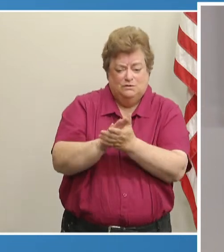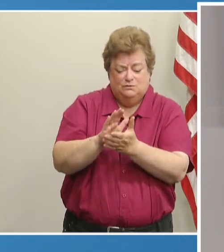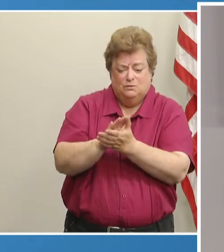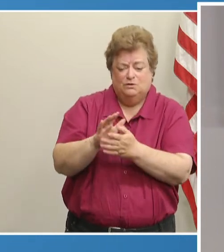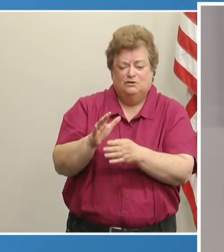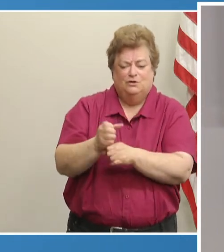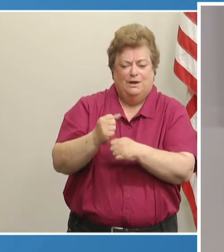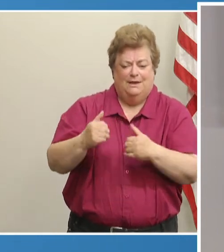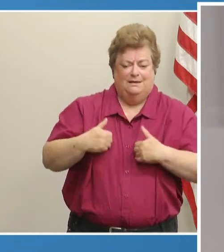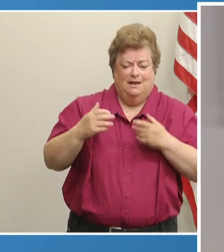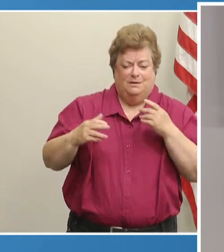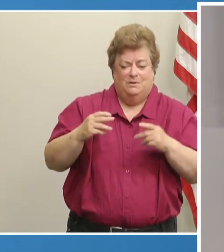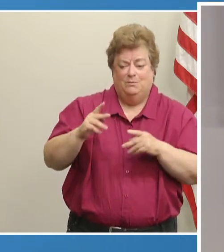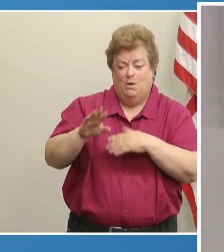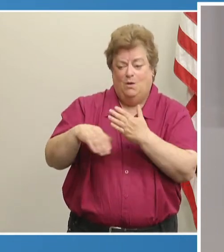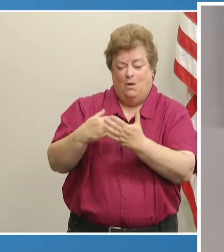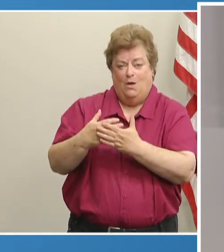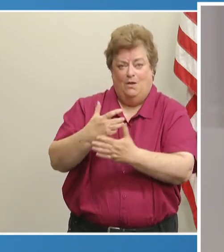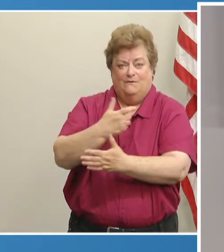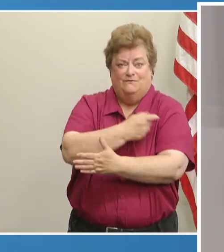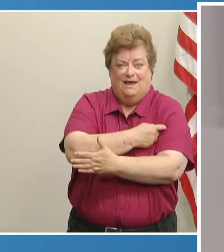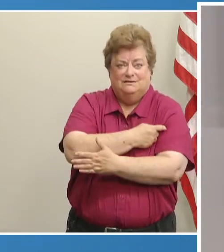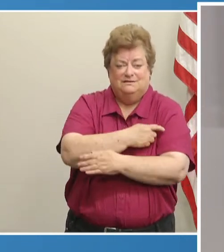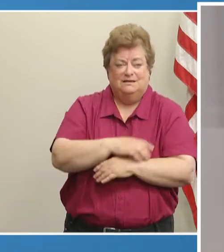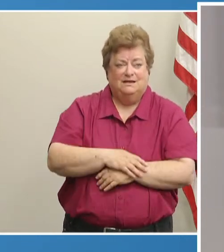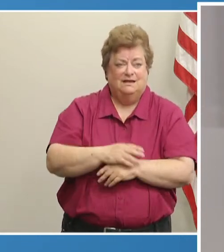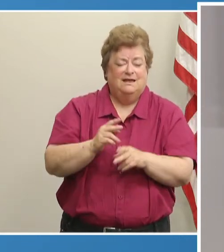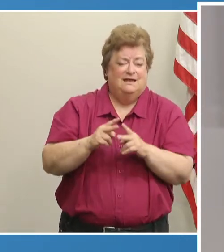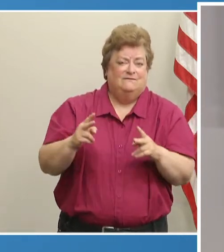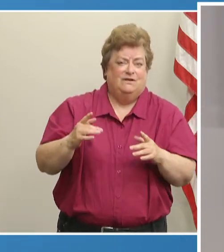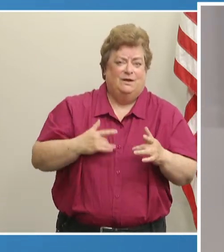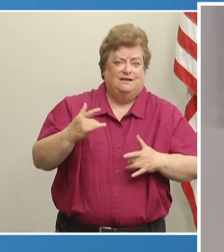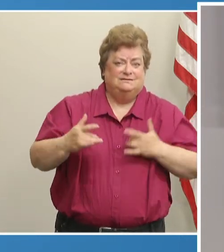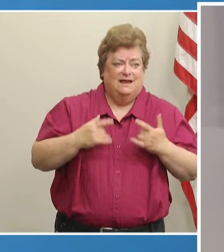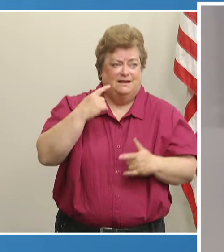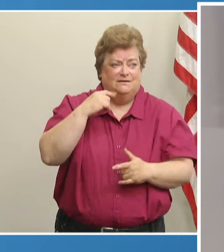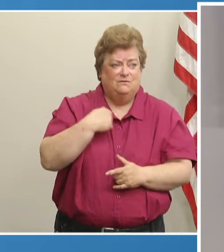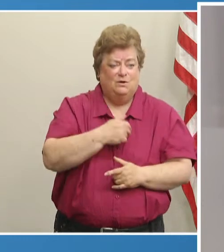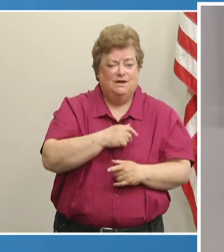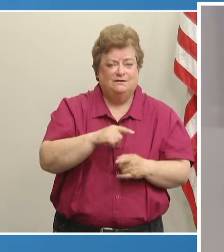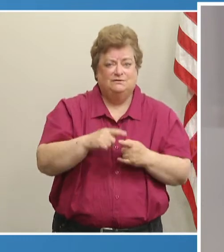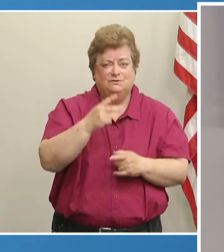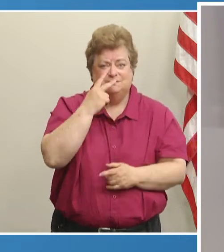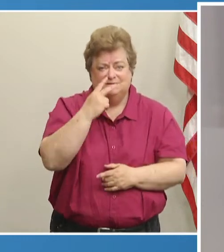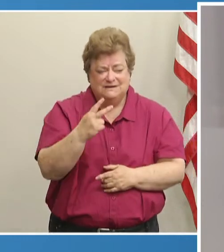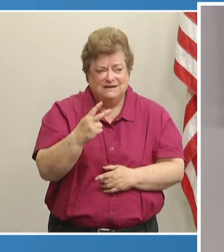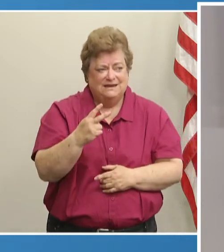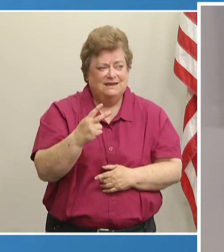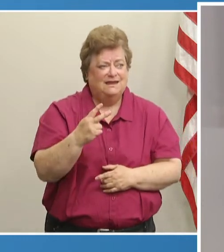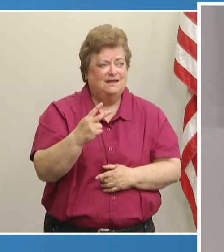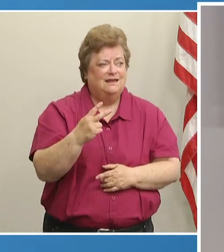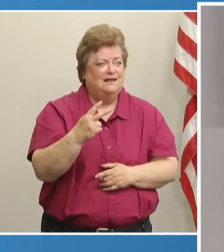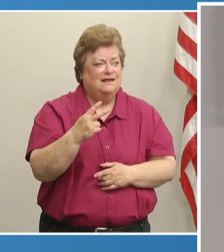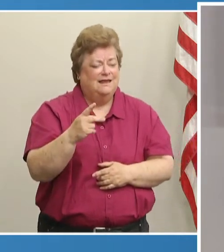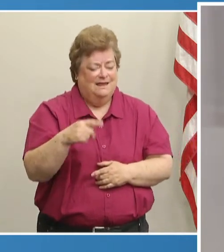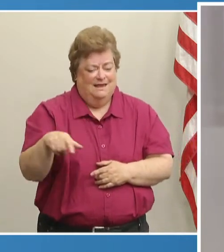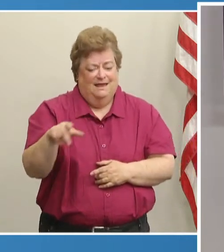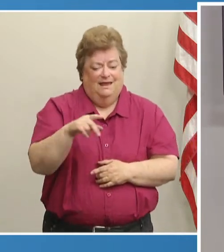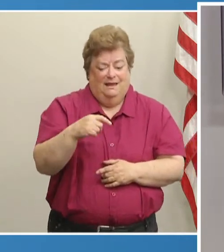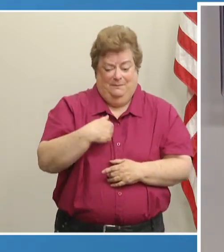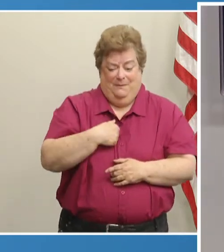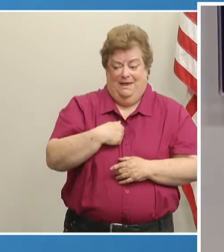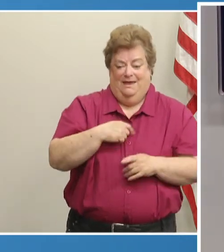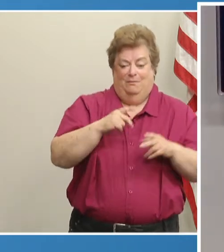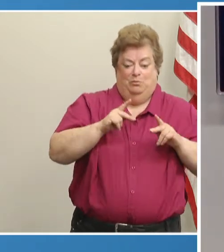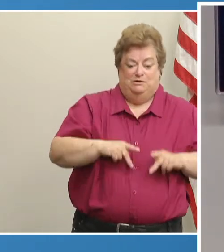adolescents vaccinated. It's pretty exciting for us as pediatricians and for me personally as a parent